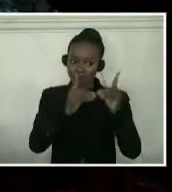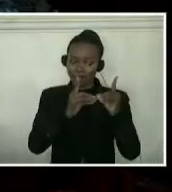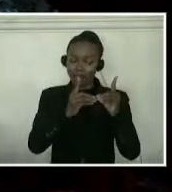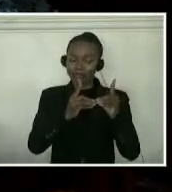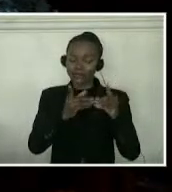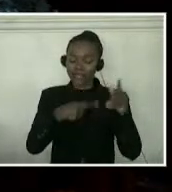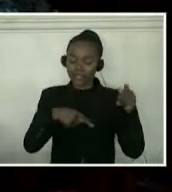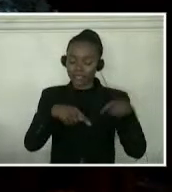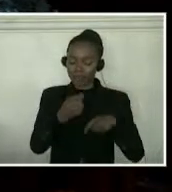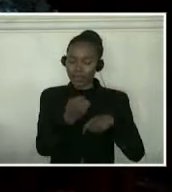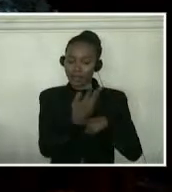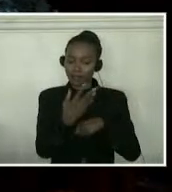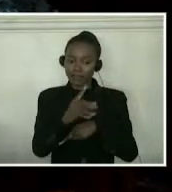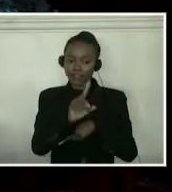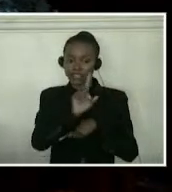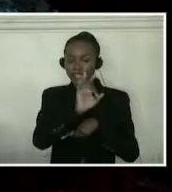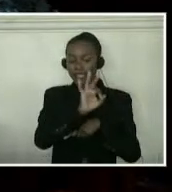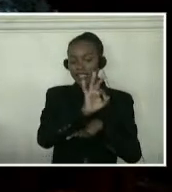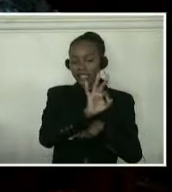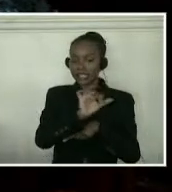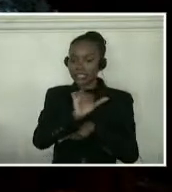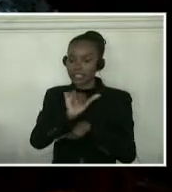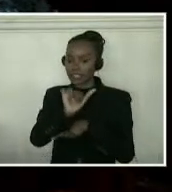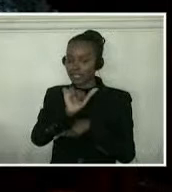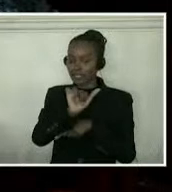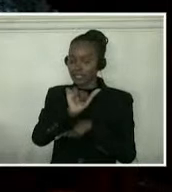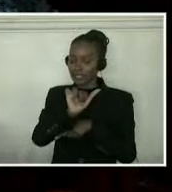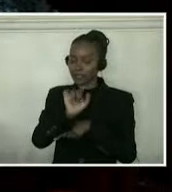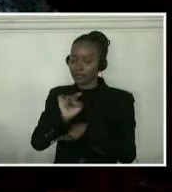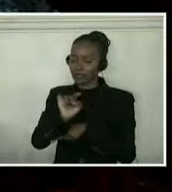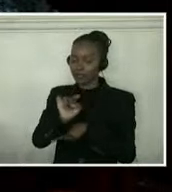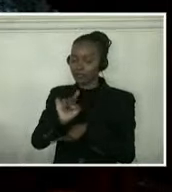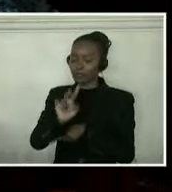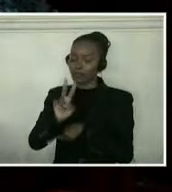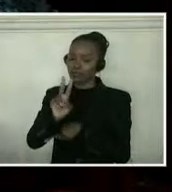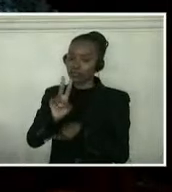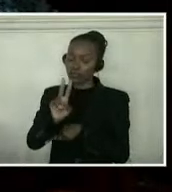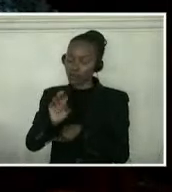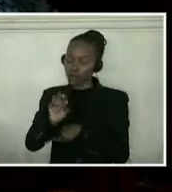by 36.602 million rent in 2019-2020